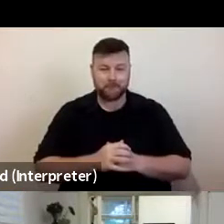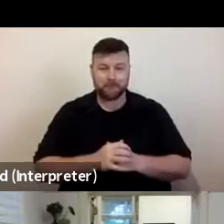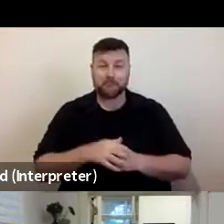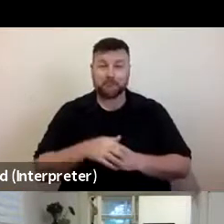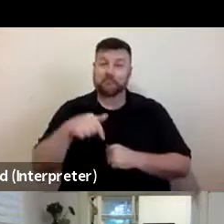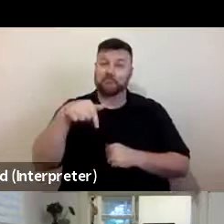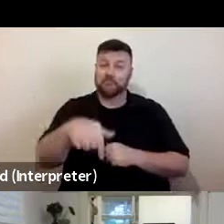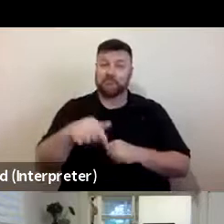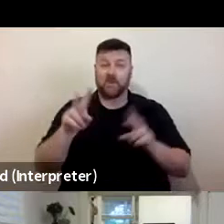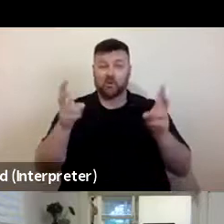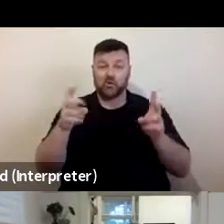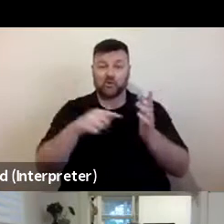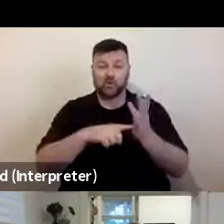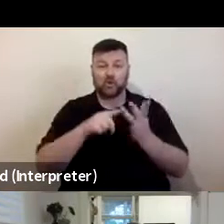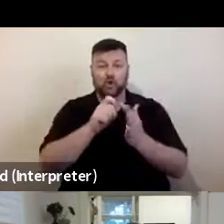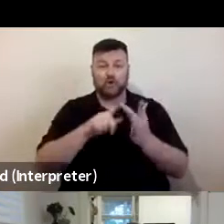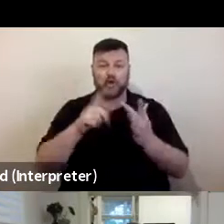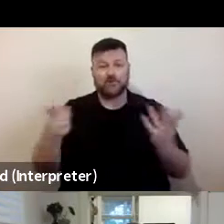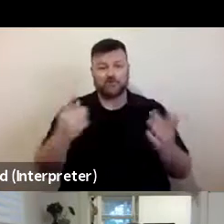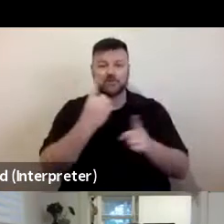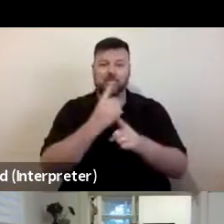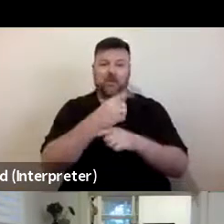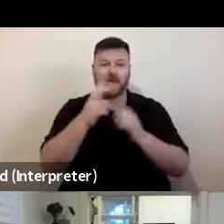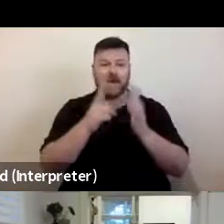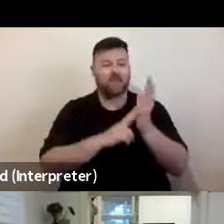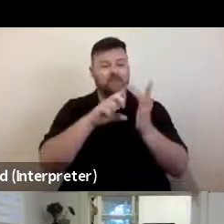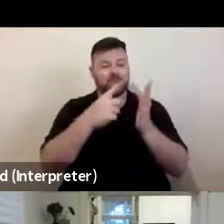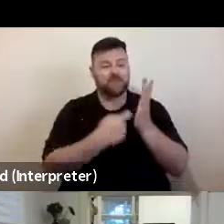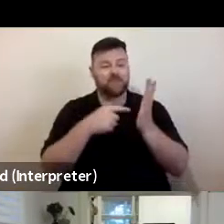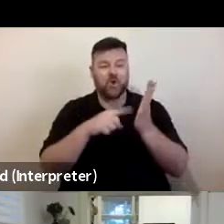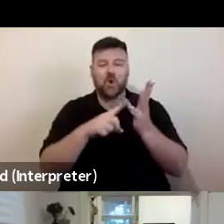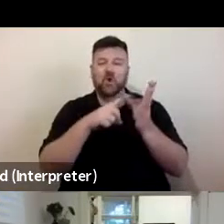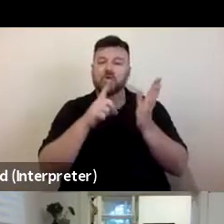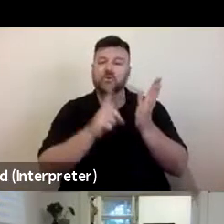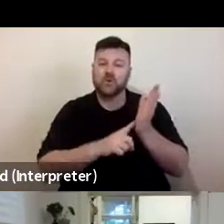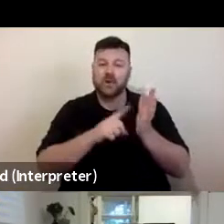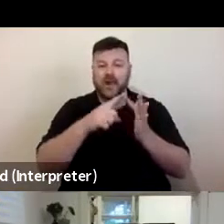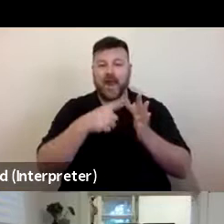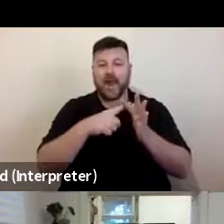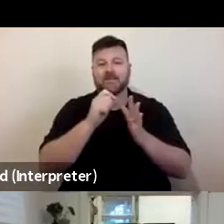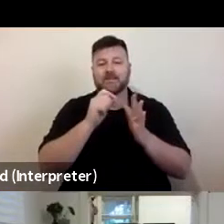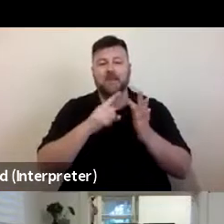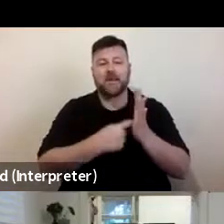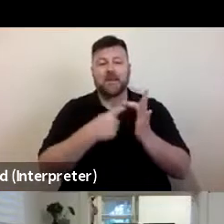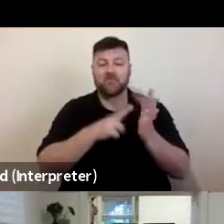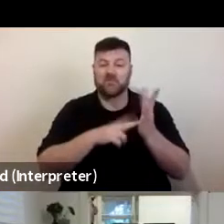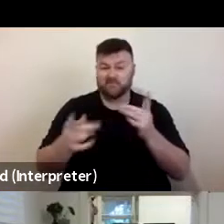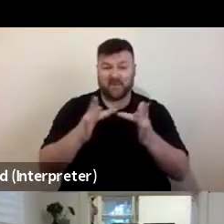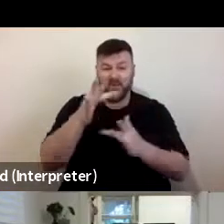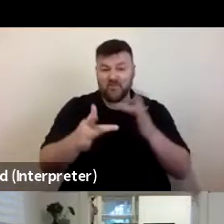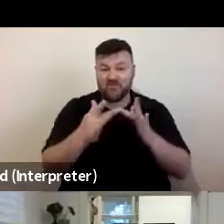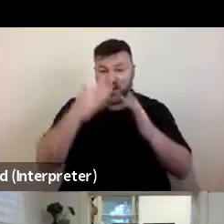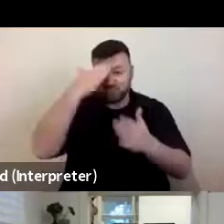virtual experiences. What else could it be, seeing we're all here in person, but also virtually? And once